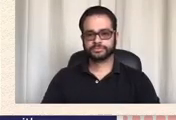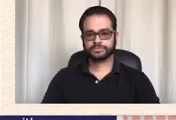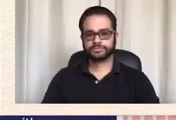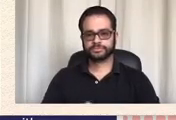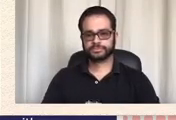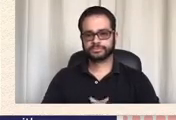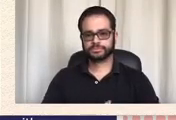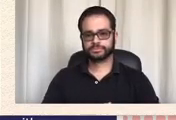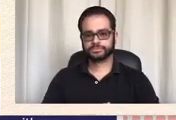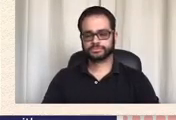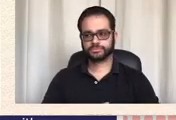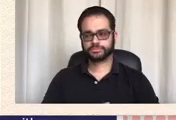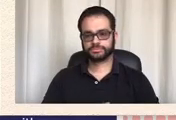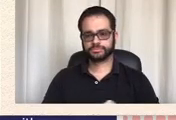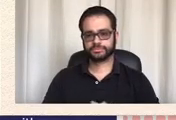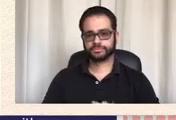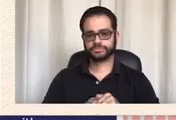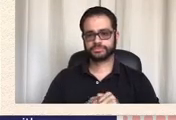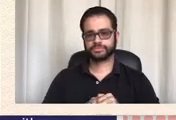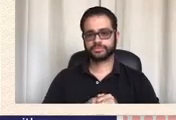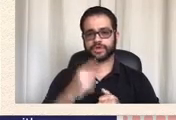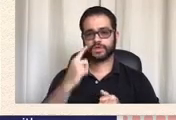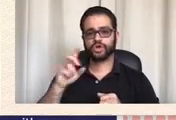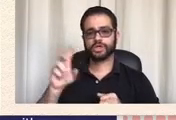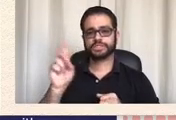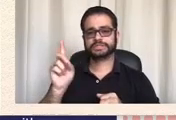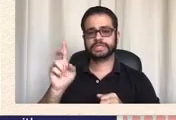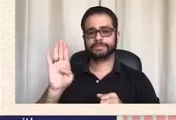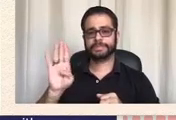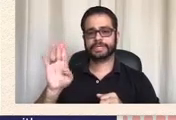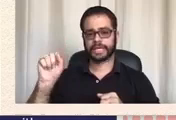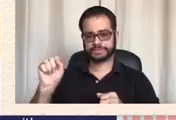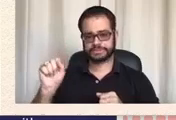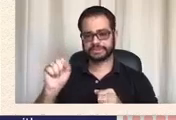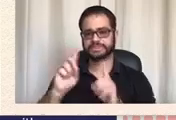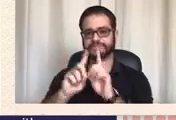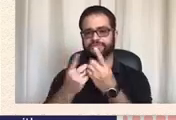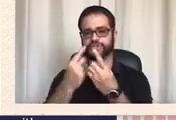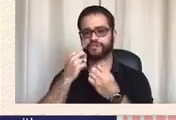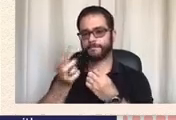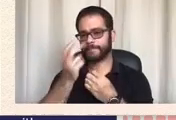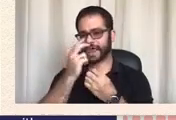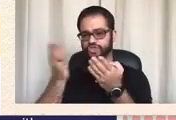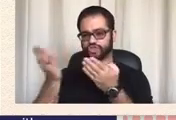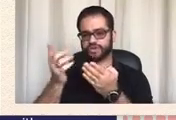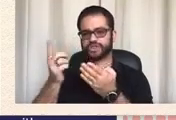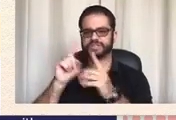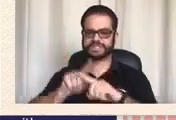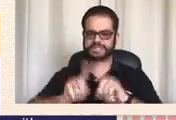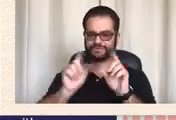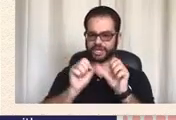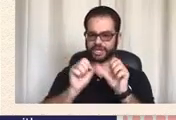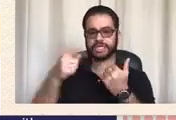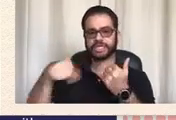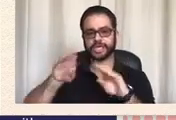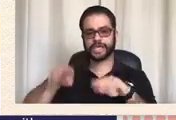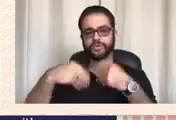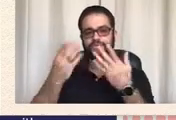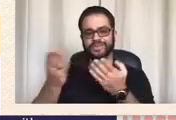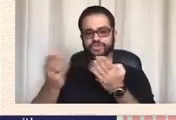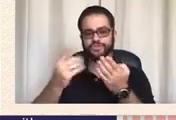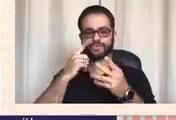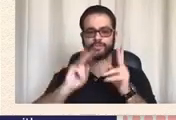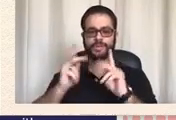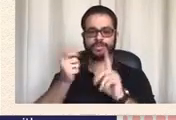In the Division of Blind Services, which is a different agency, they provide services to individuals who are blind, meaning that the individual has